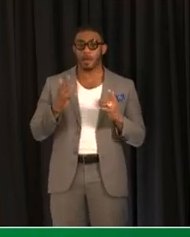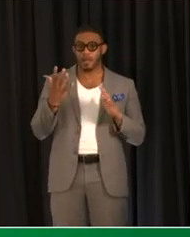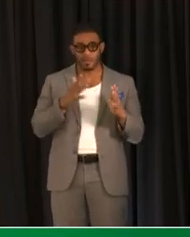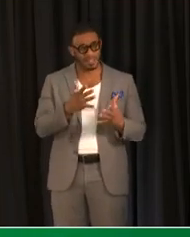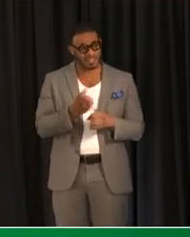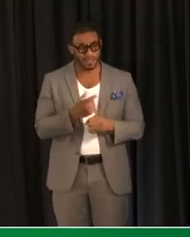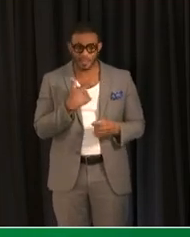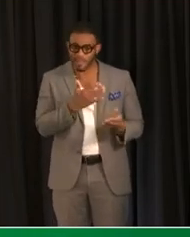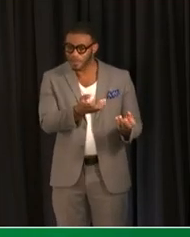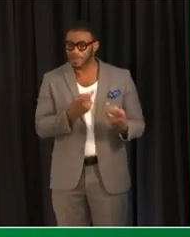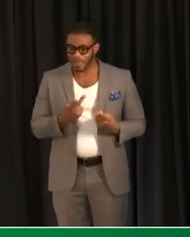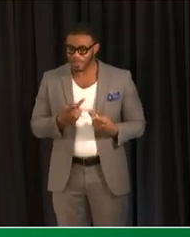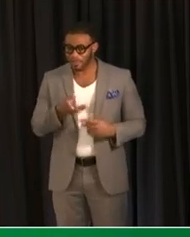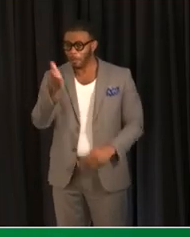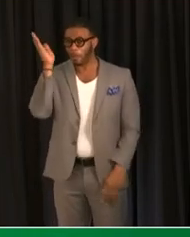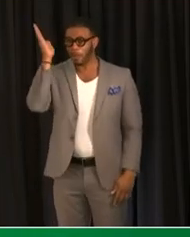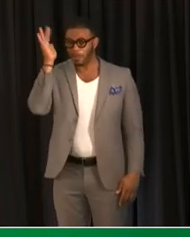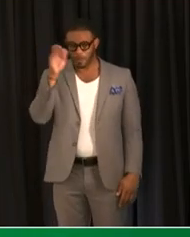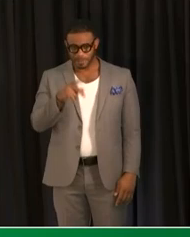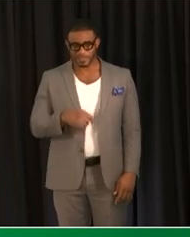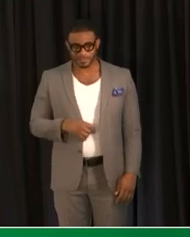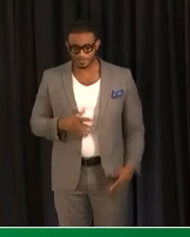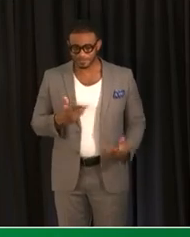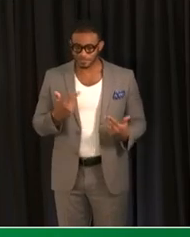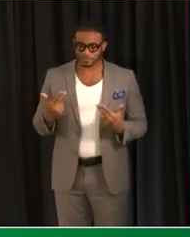With all this applause you're getting, we're going to have you back each week.